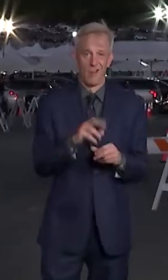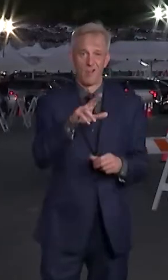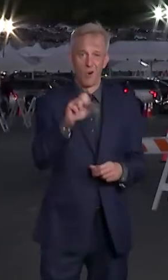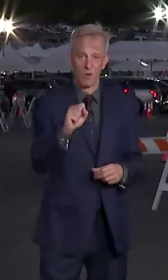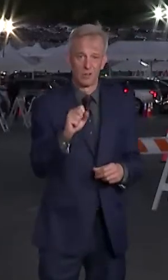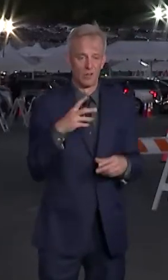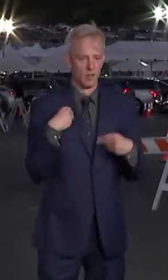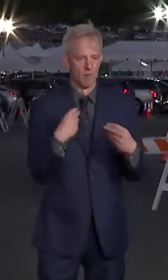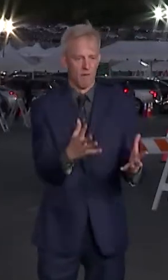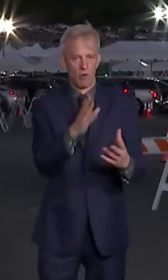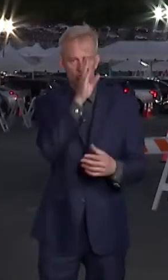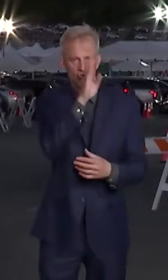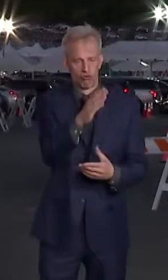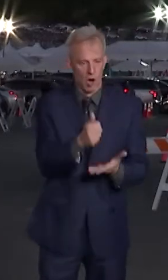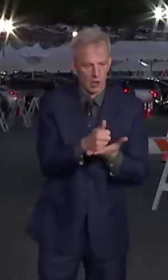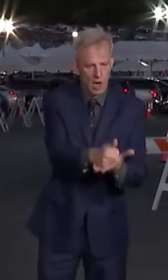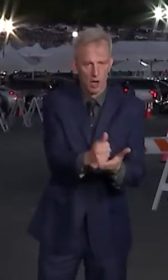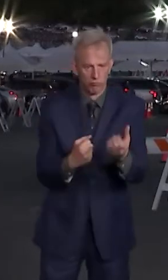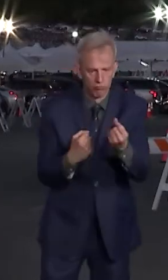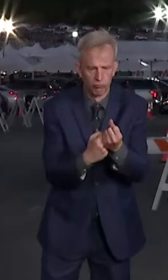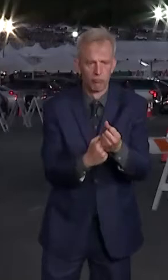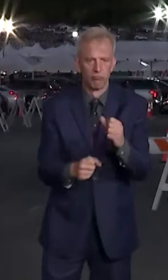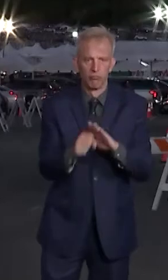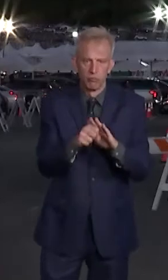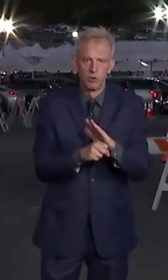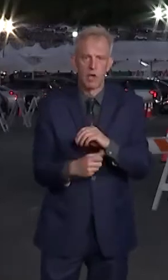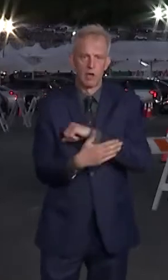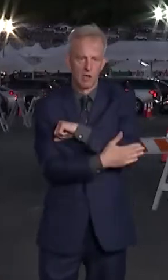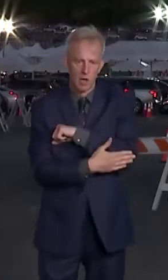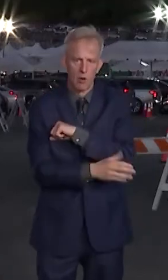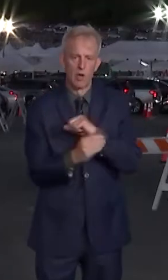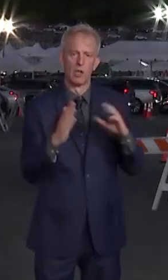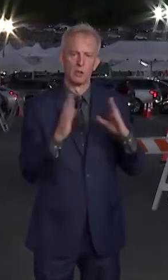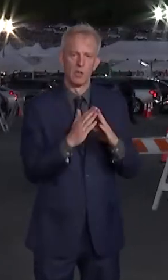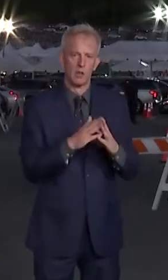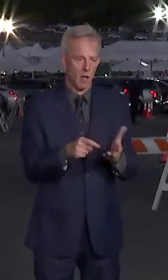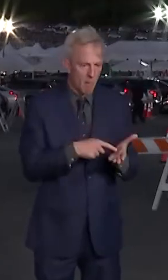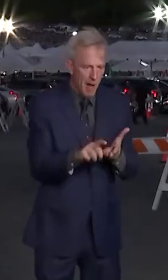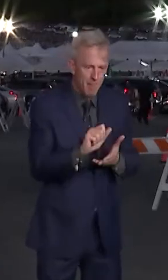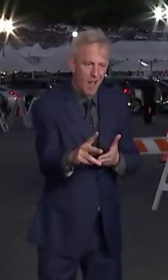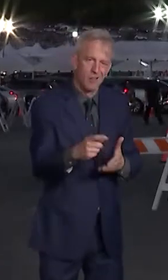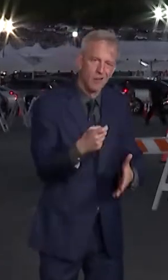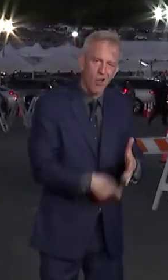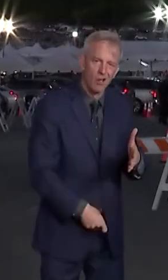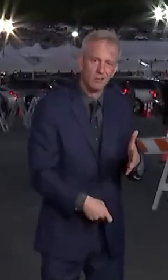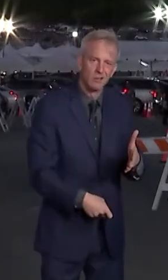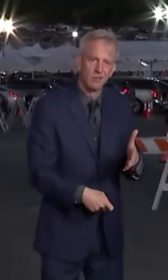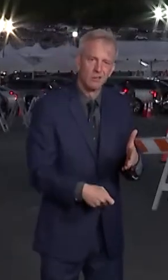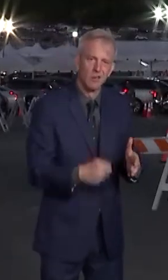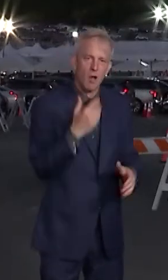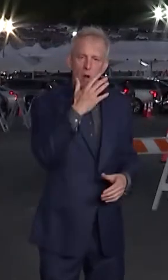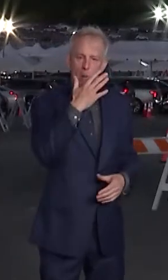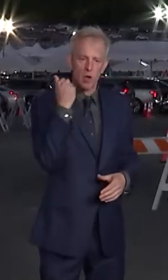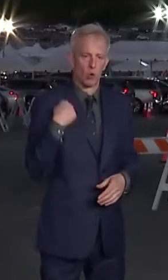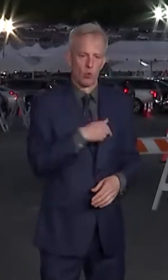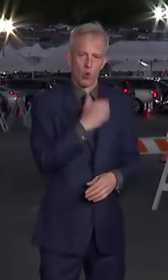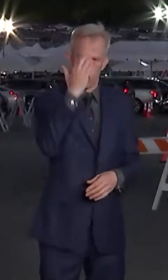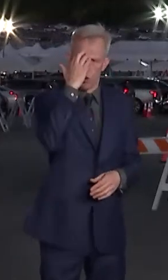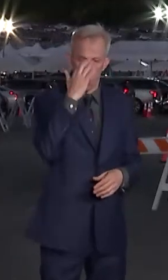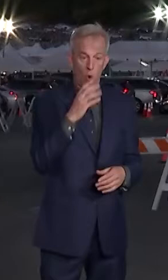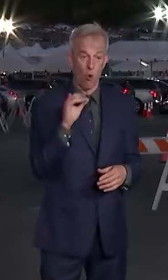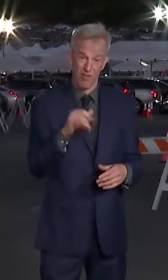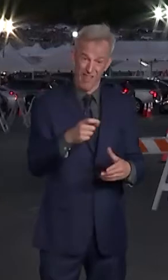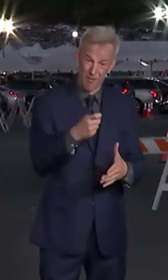direct aid to states and to counties and to cities, reimburse costs, because we know it's a small price to pay if it